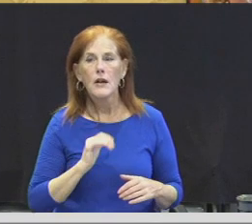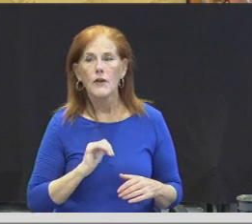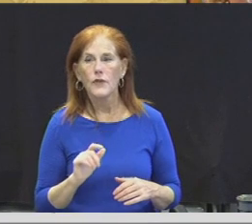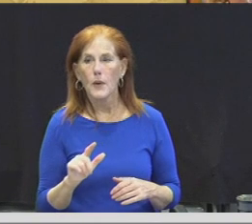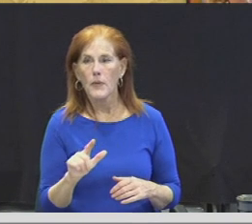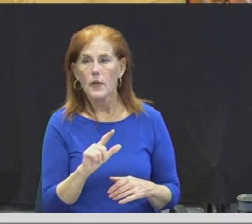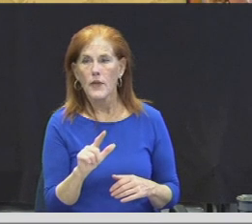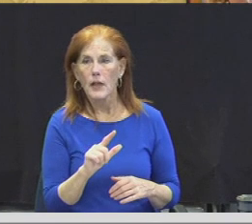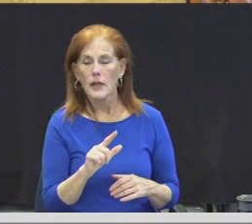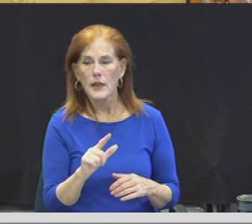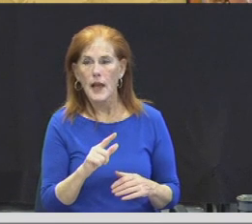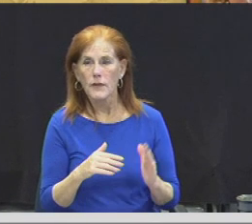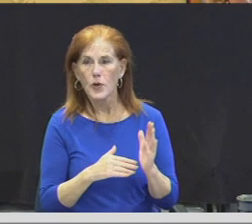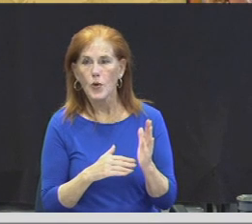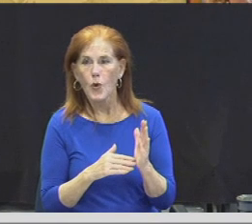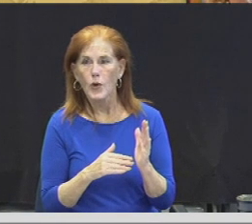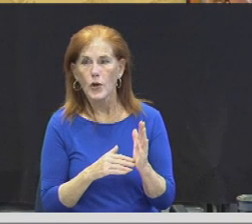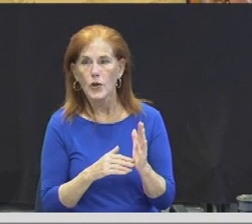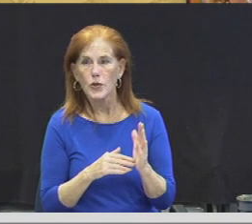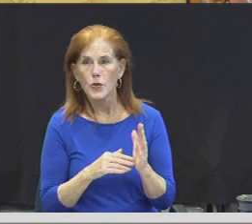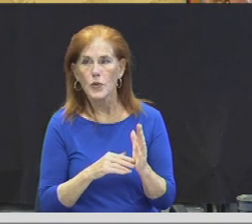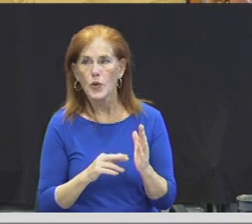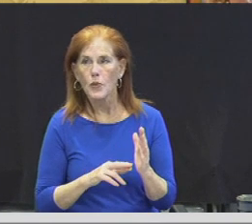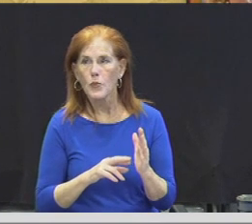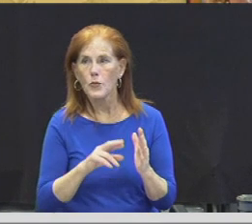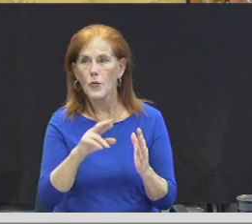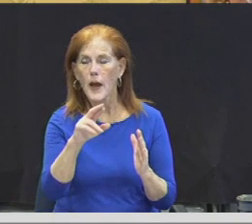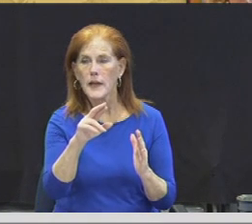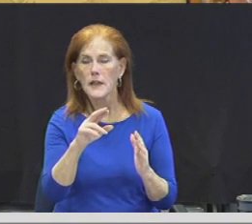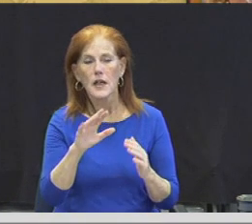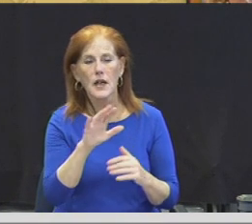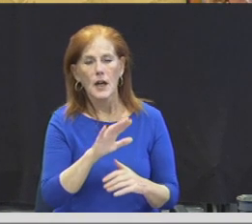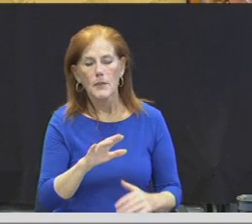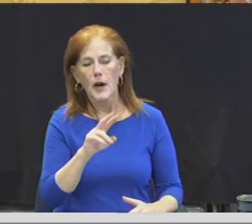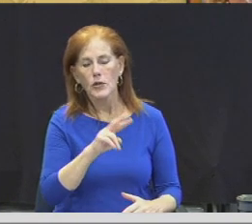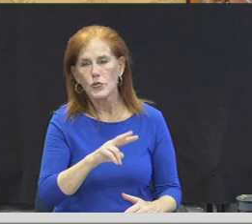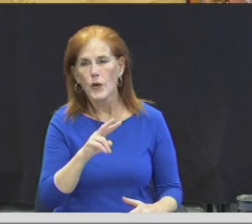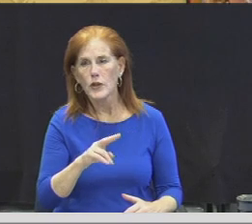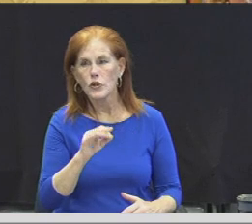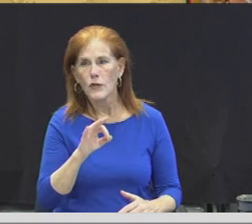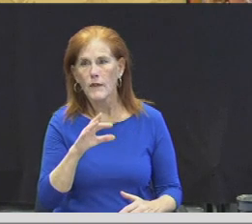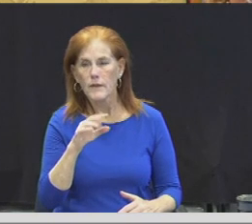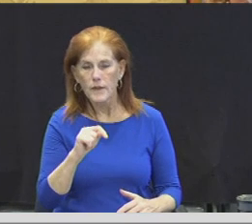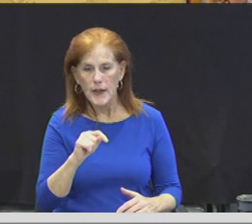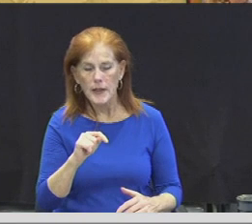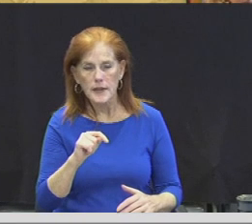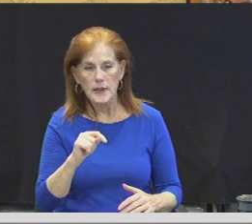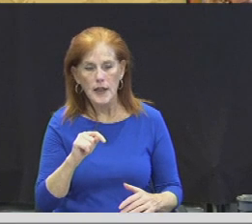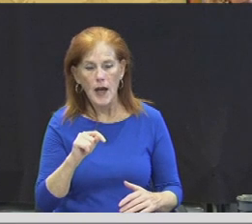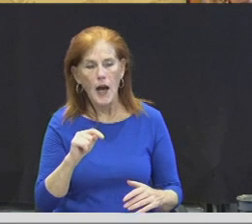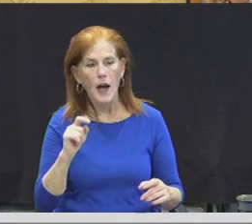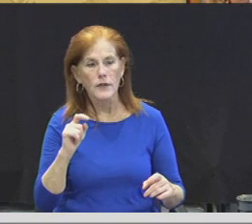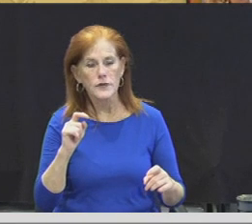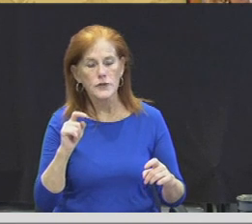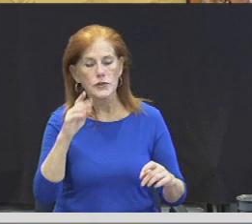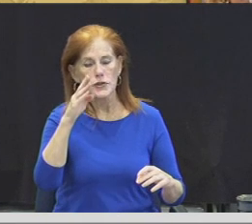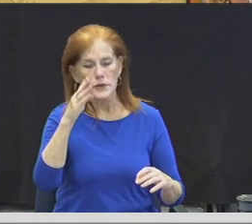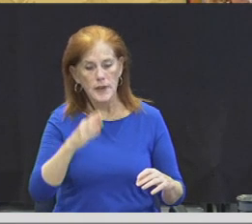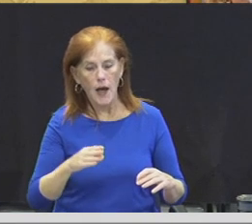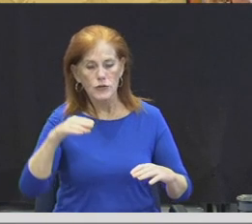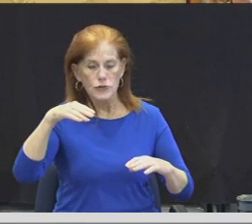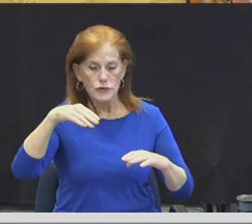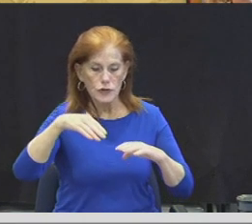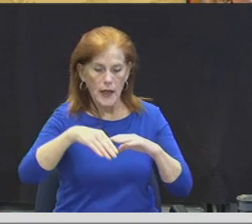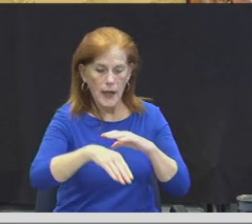left corner here to the upper right corner here, there's about 22 feet of vertical change across the park, and that includes